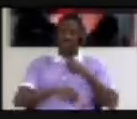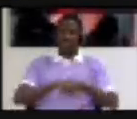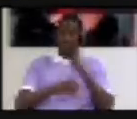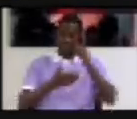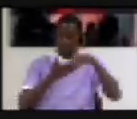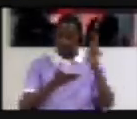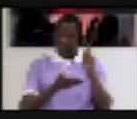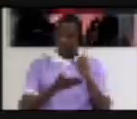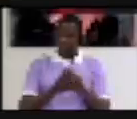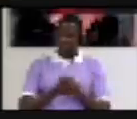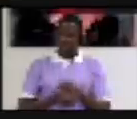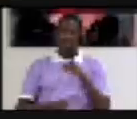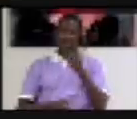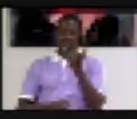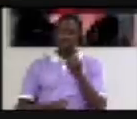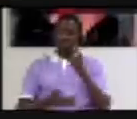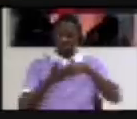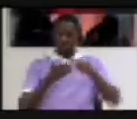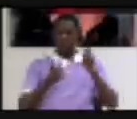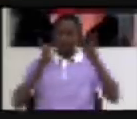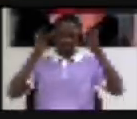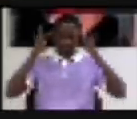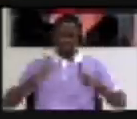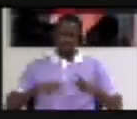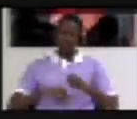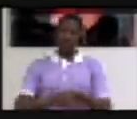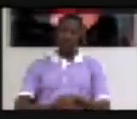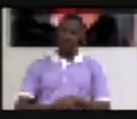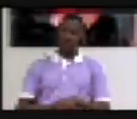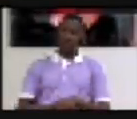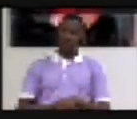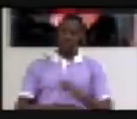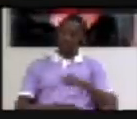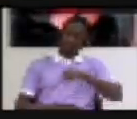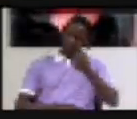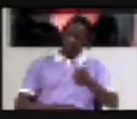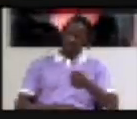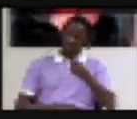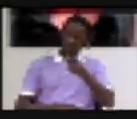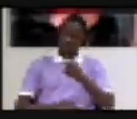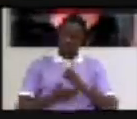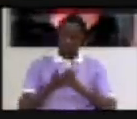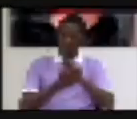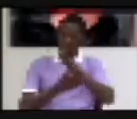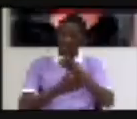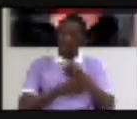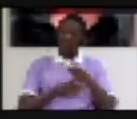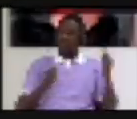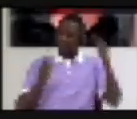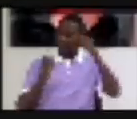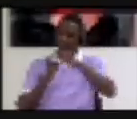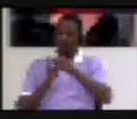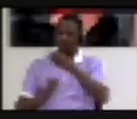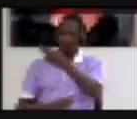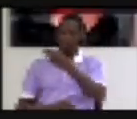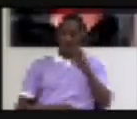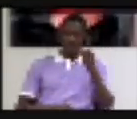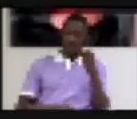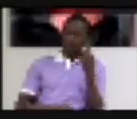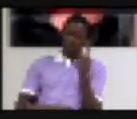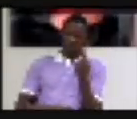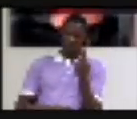correct, Council. And you continued until 2001? Yes,